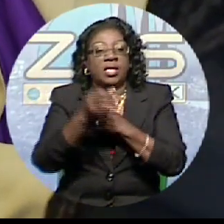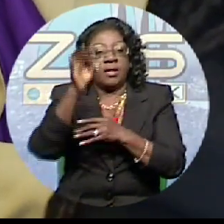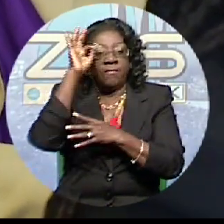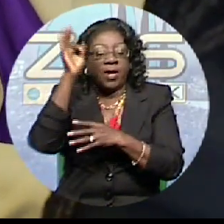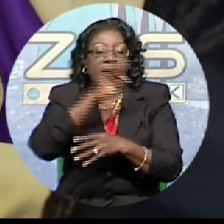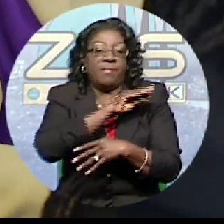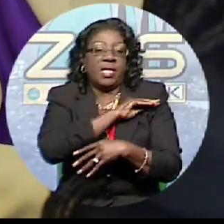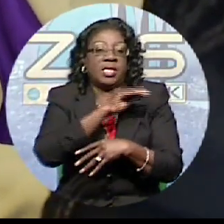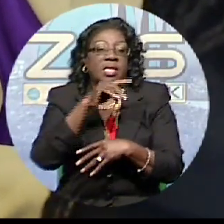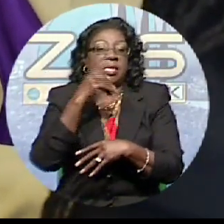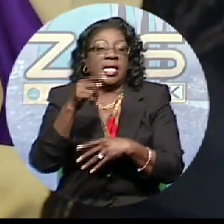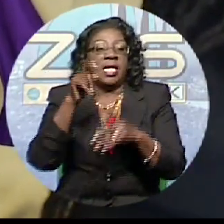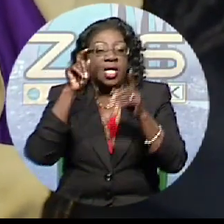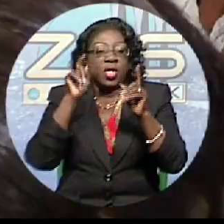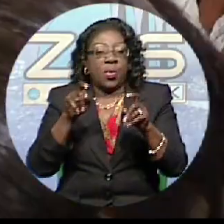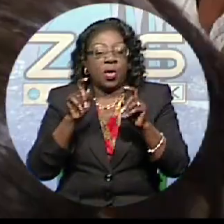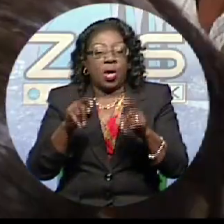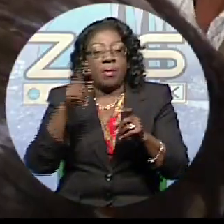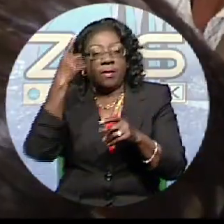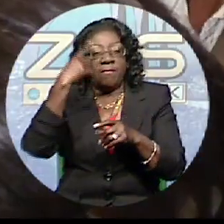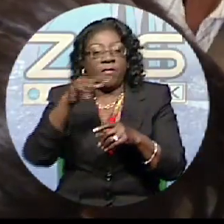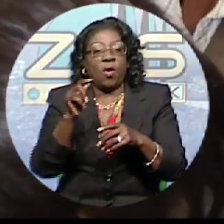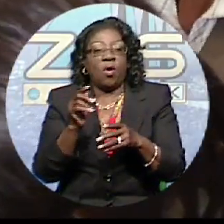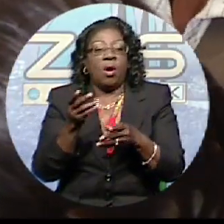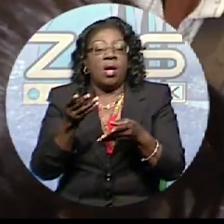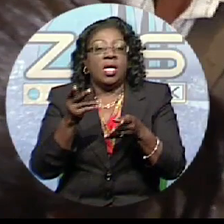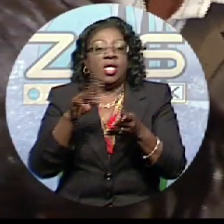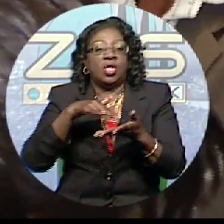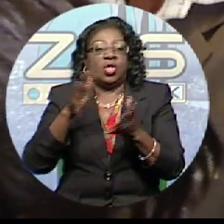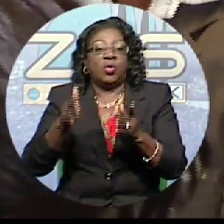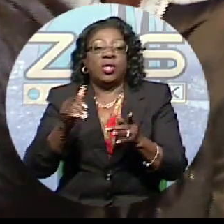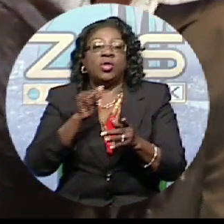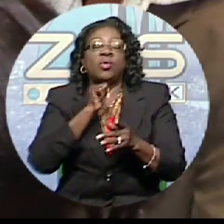announced new requirements for non-Bahamian students.